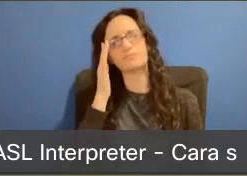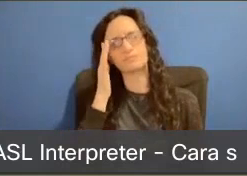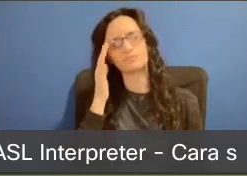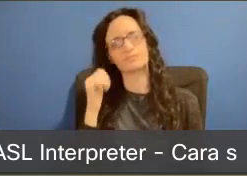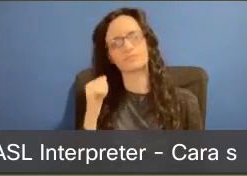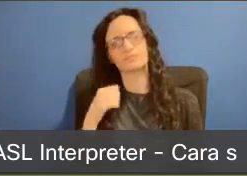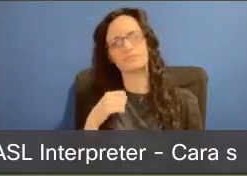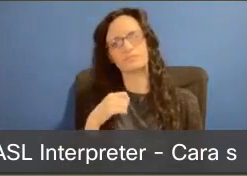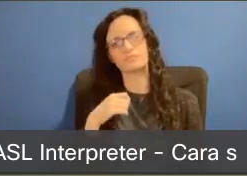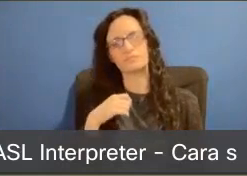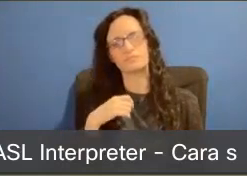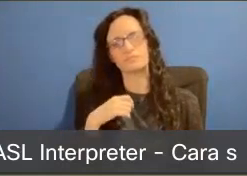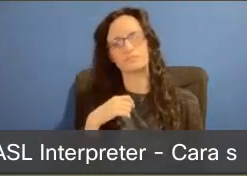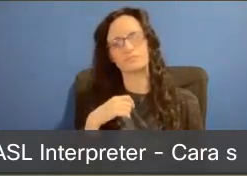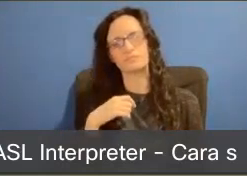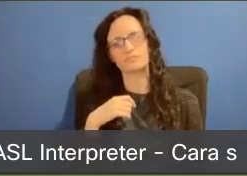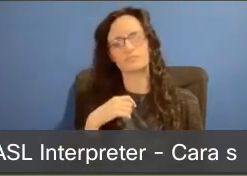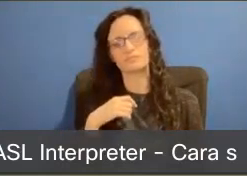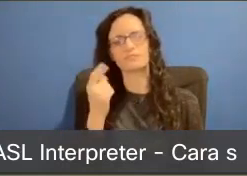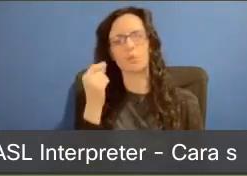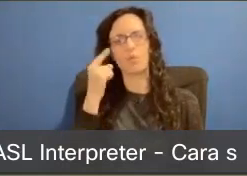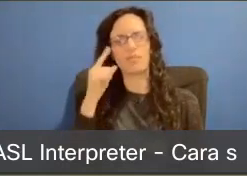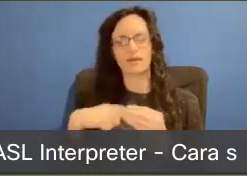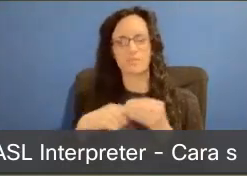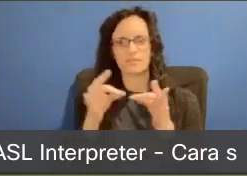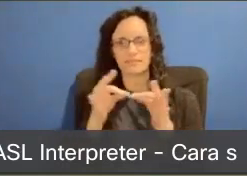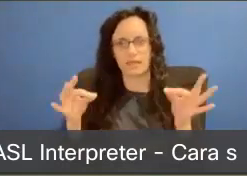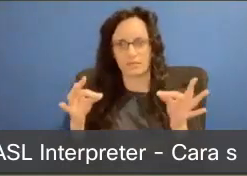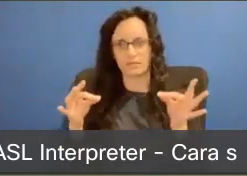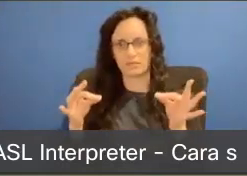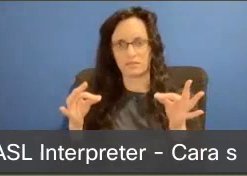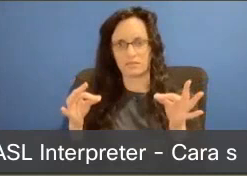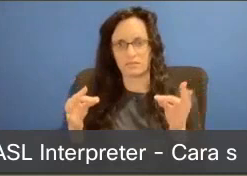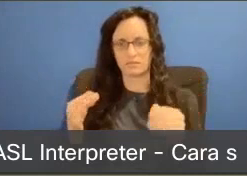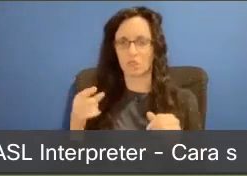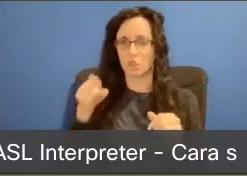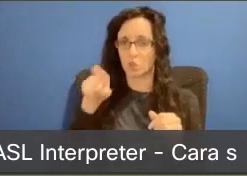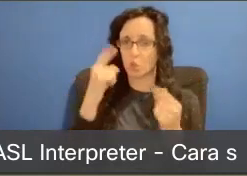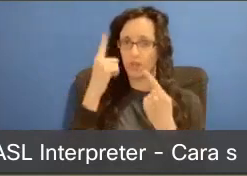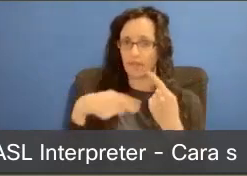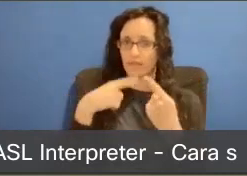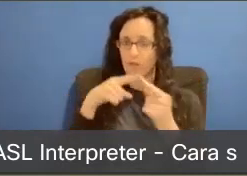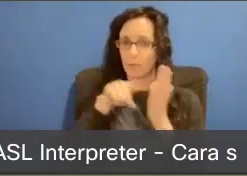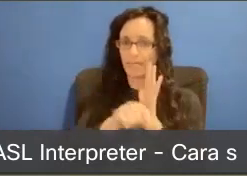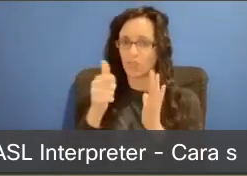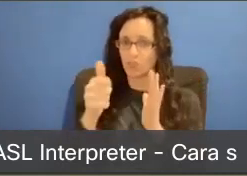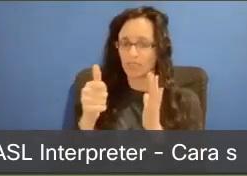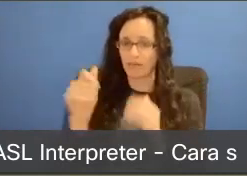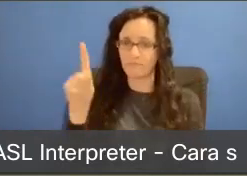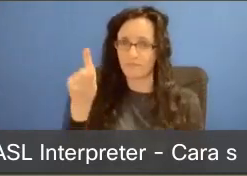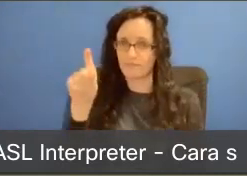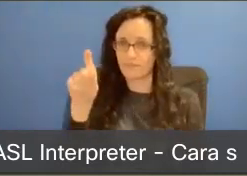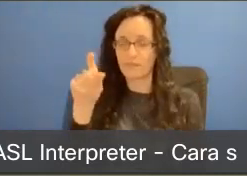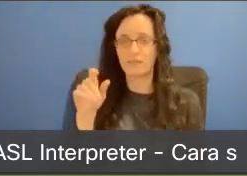an issue with the statement, you're thinking about killing yourself, aren't you? Is that